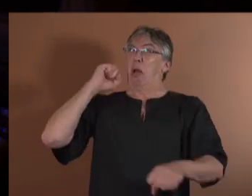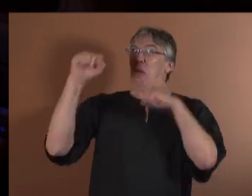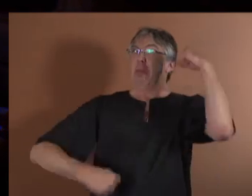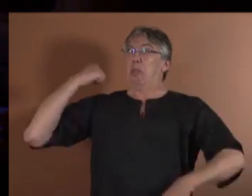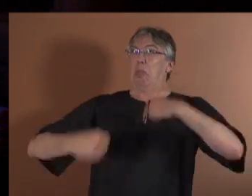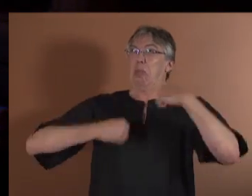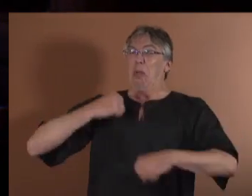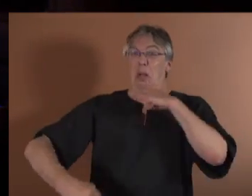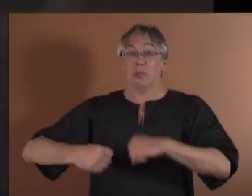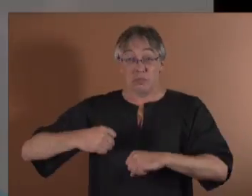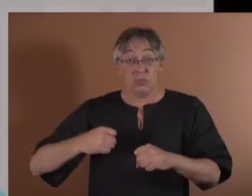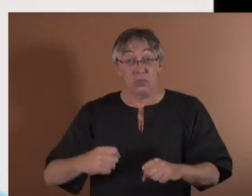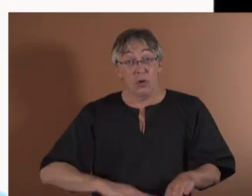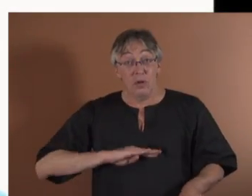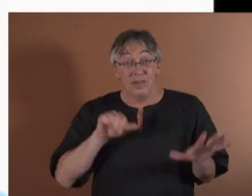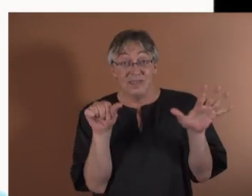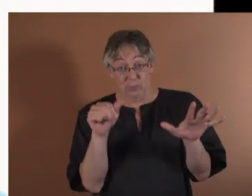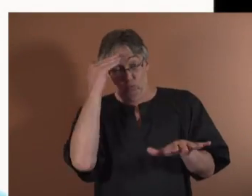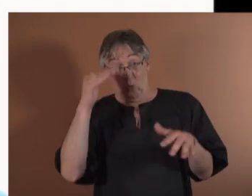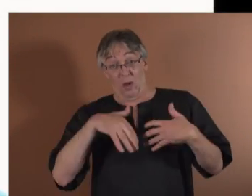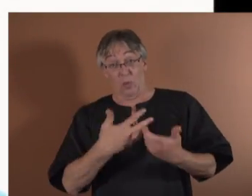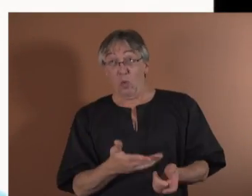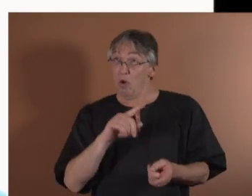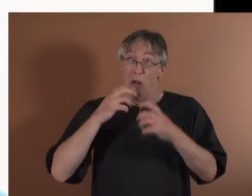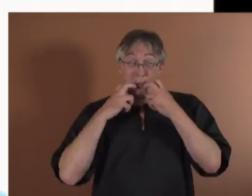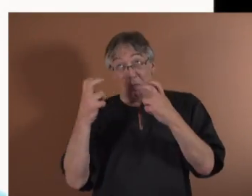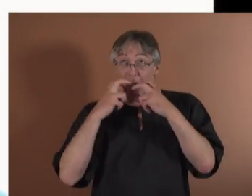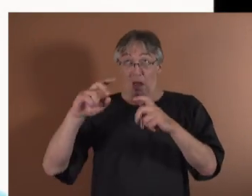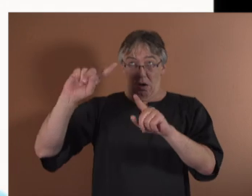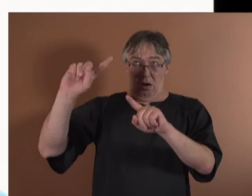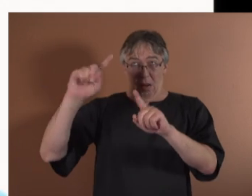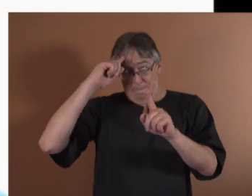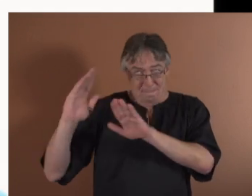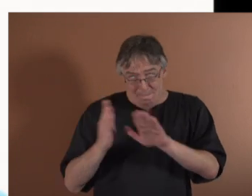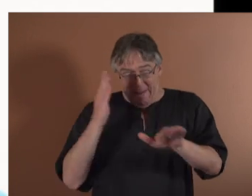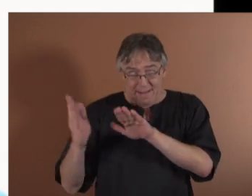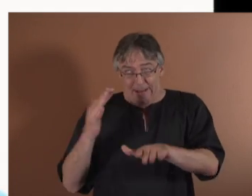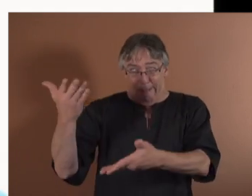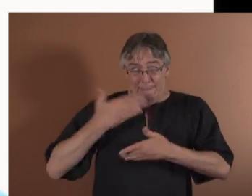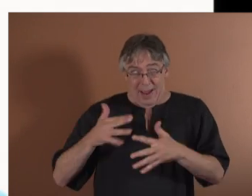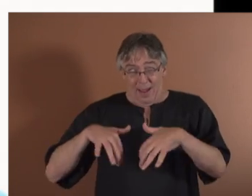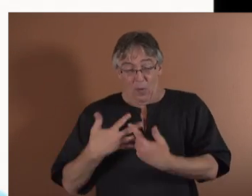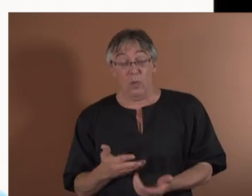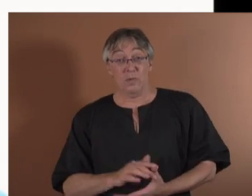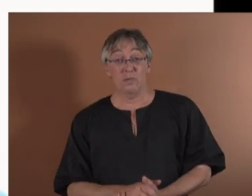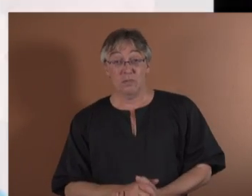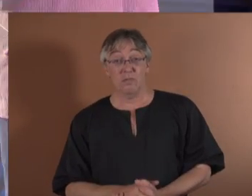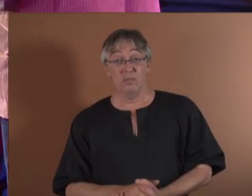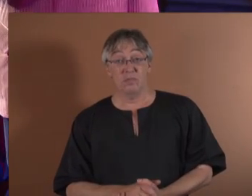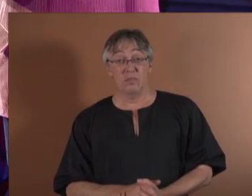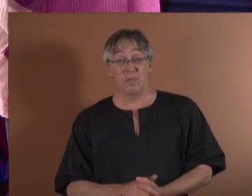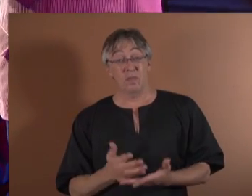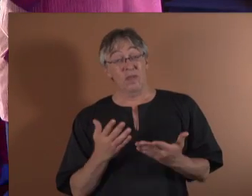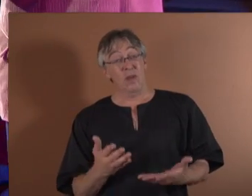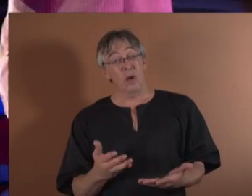And you've been planning since then. You're really good at this. So I asked myself, now wait a minute, what is this natural planning model that we're all using all the time?